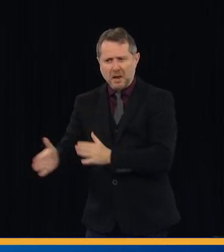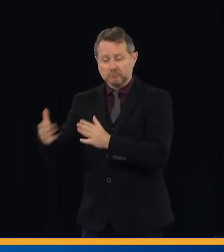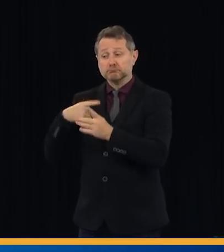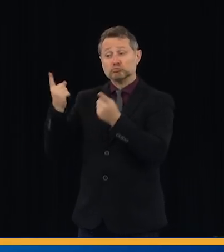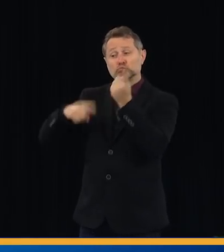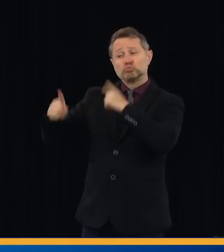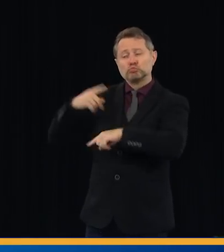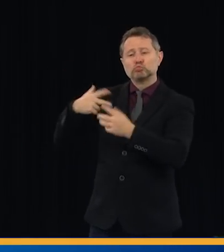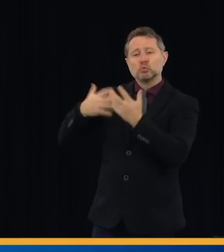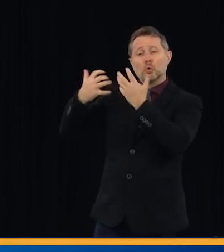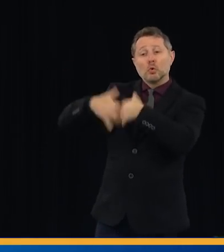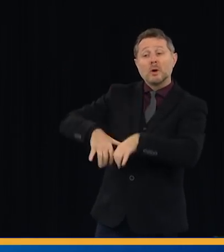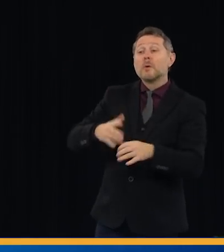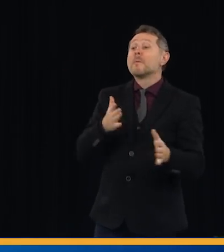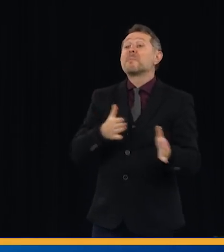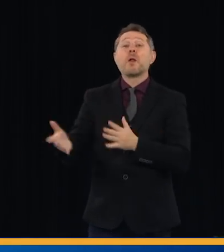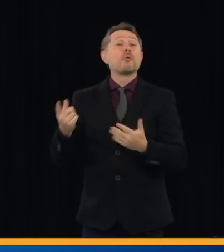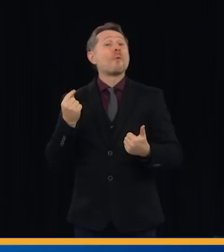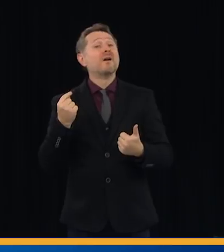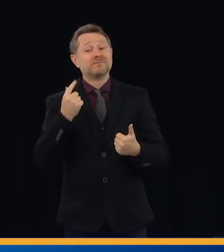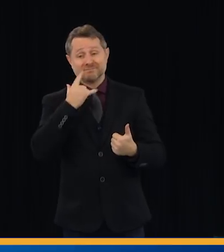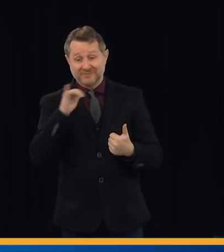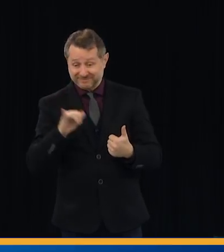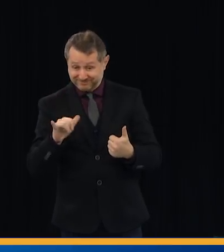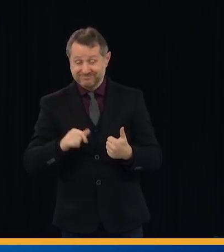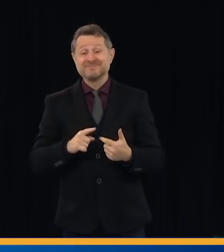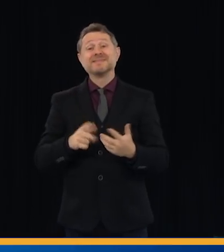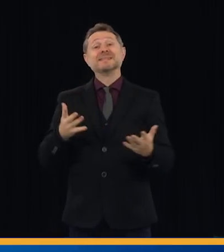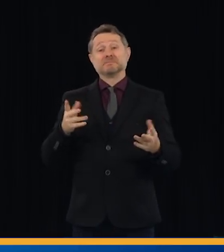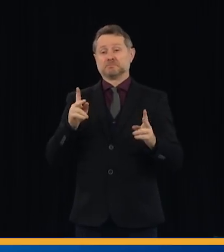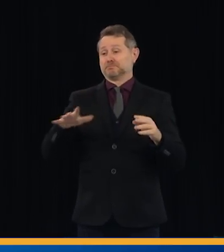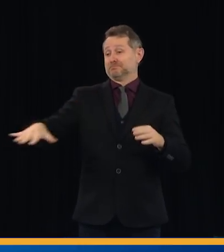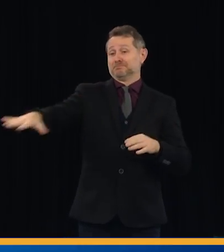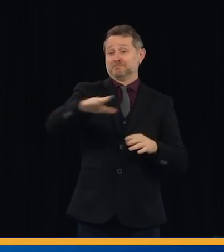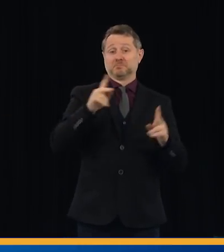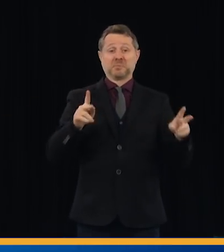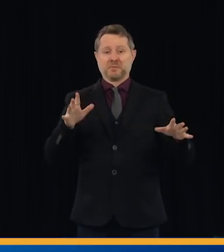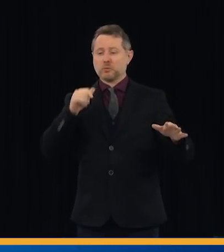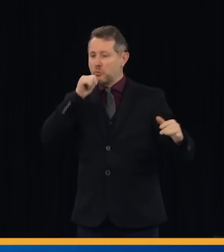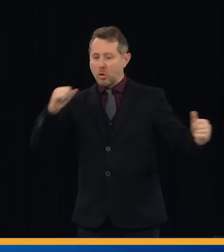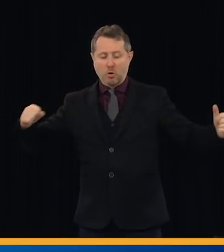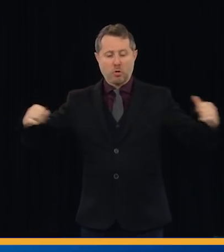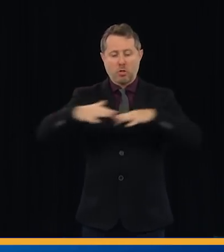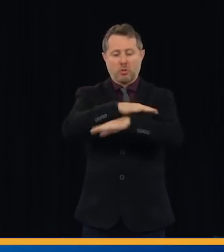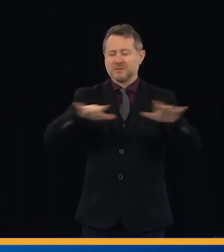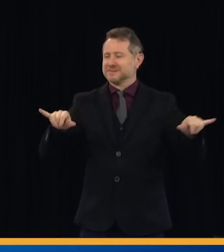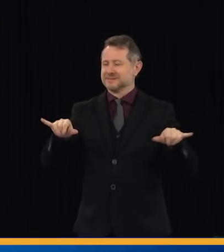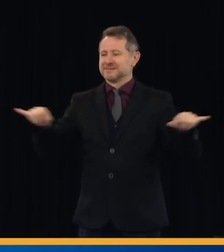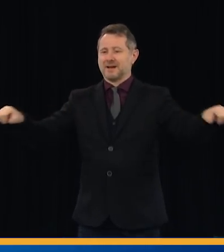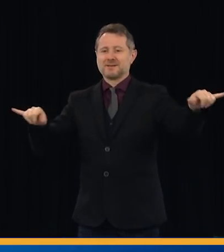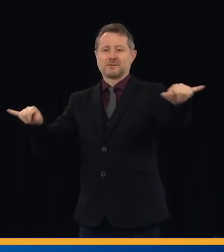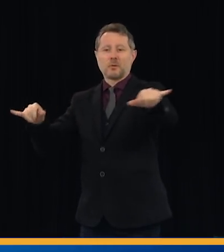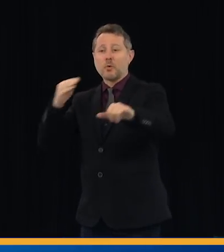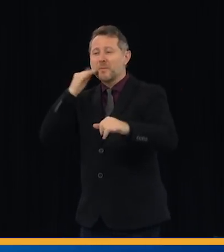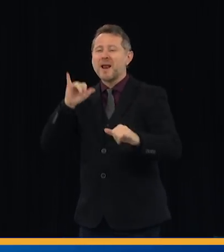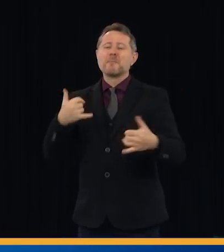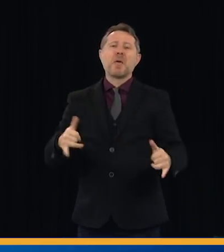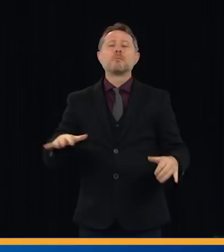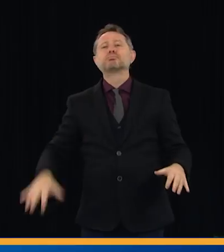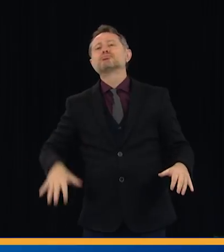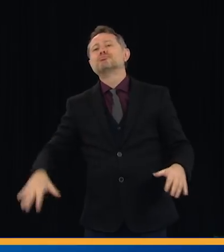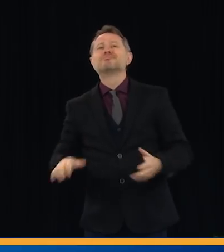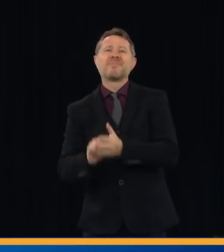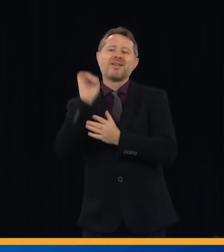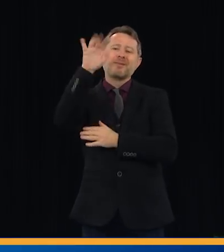is premised on the fact that people will reduce the density in playgrounds. No basketball, no contact